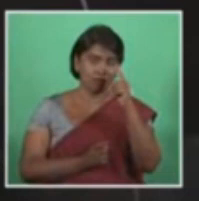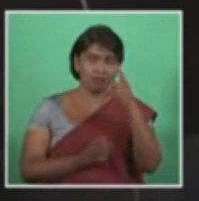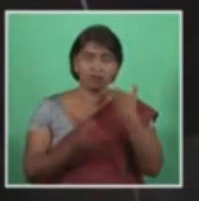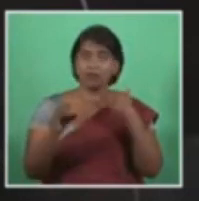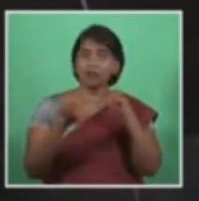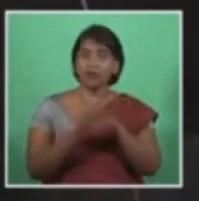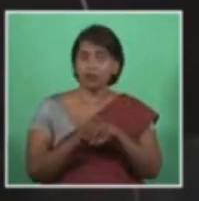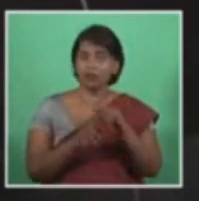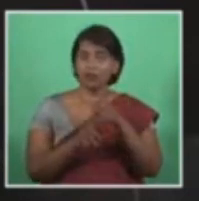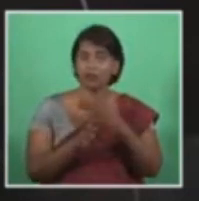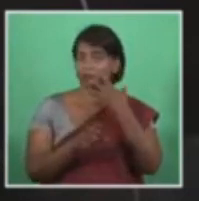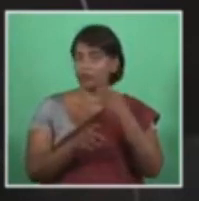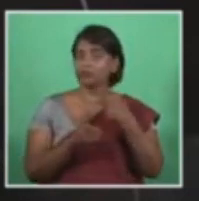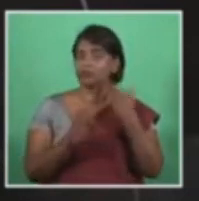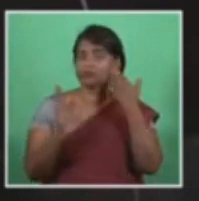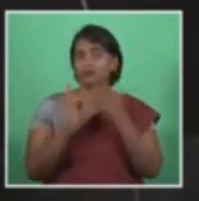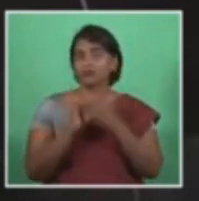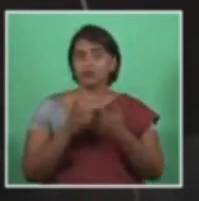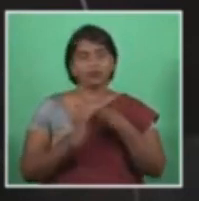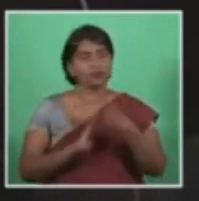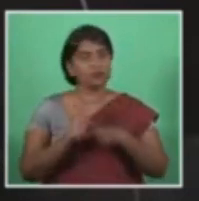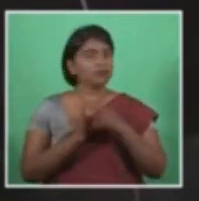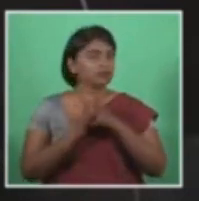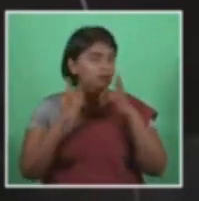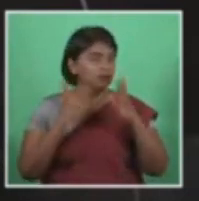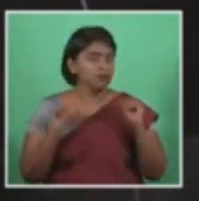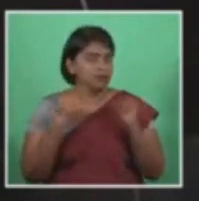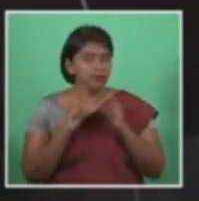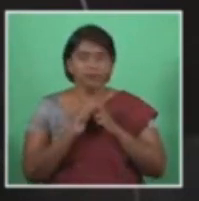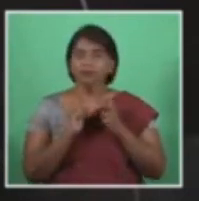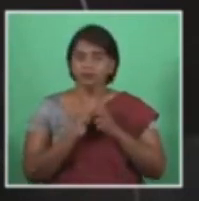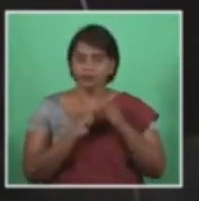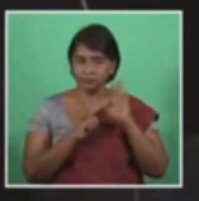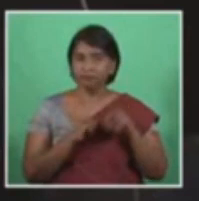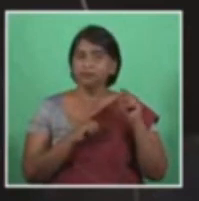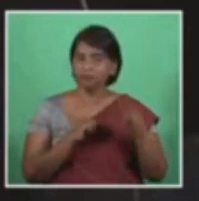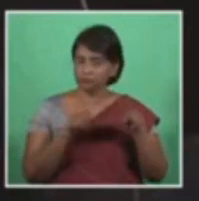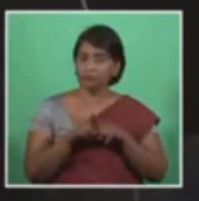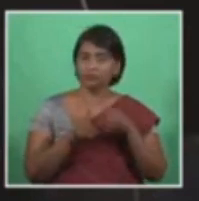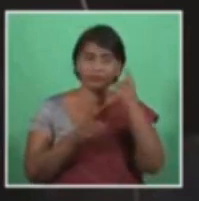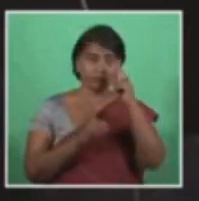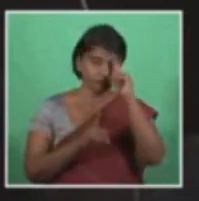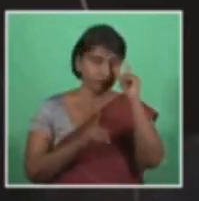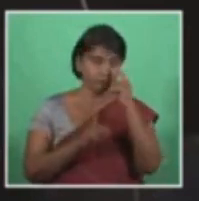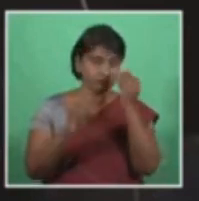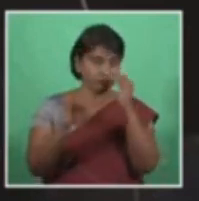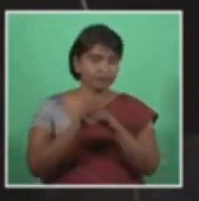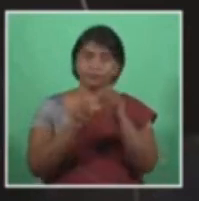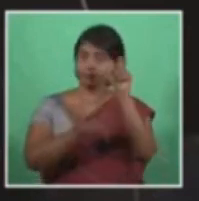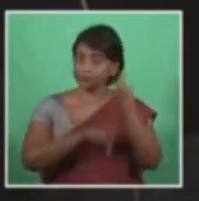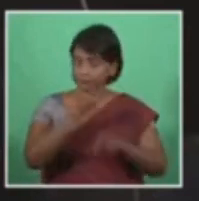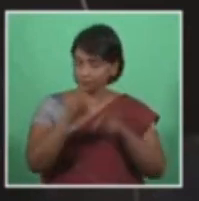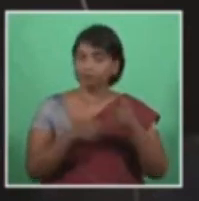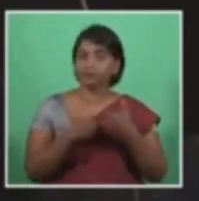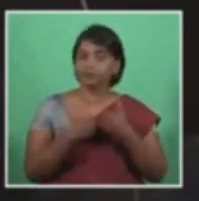critical problem in this country. The rehabilitation of those who are drug dependent needs our attention. There is no doubt about